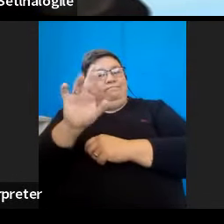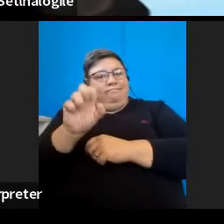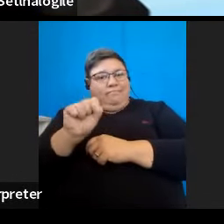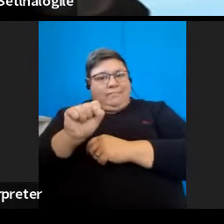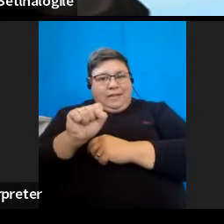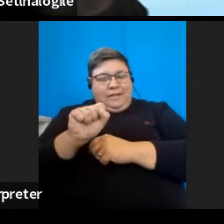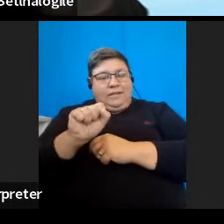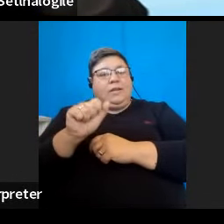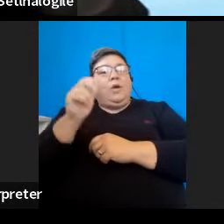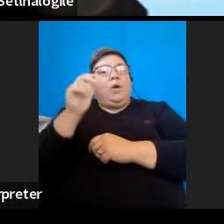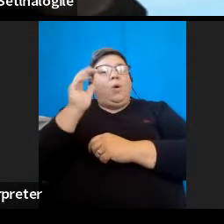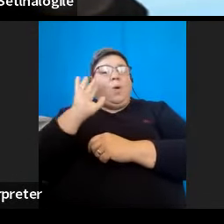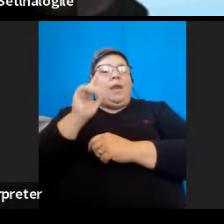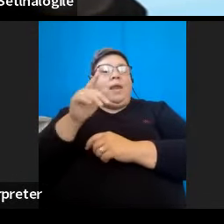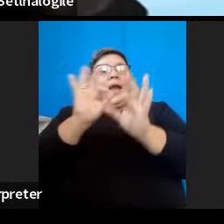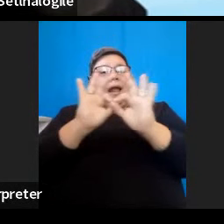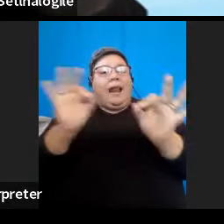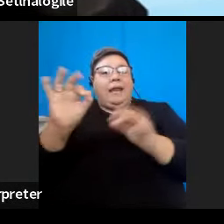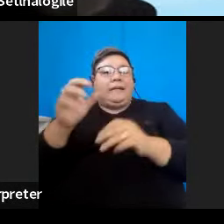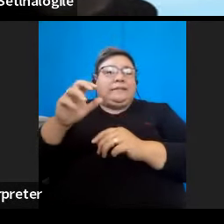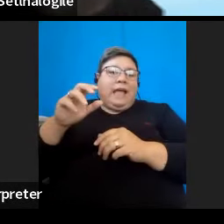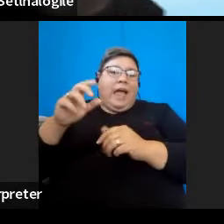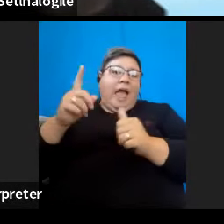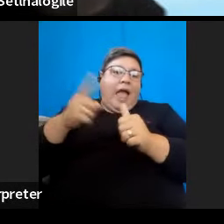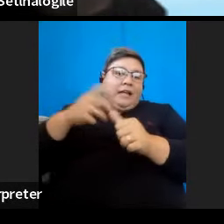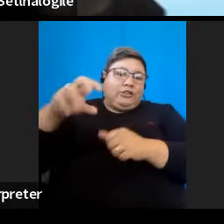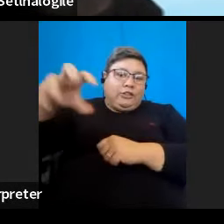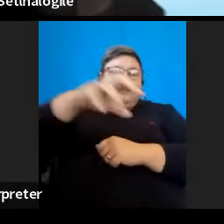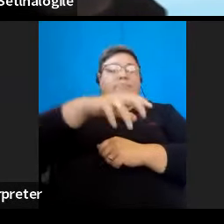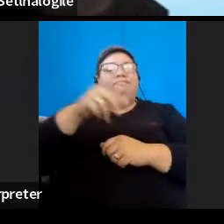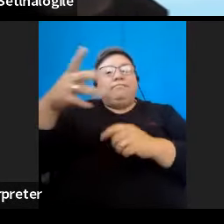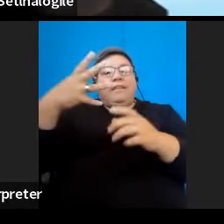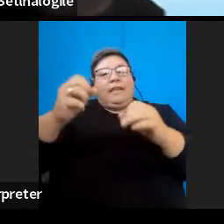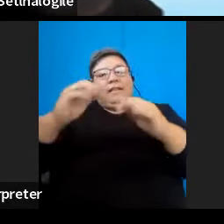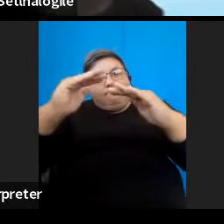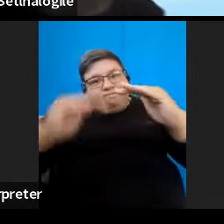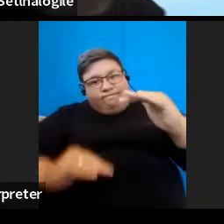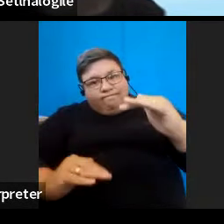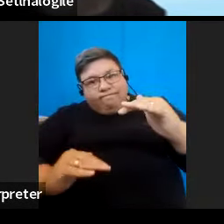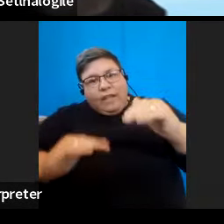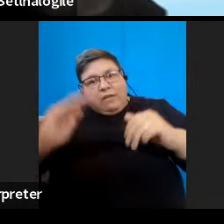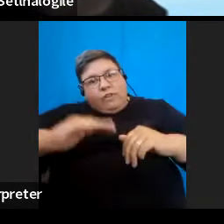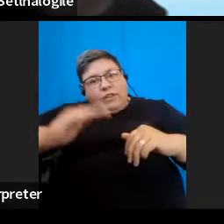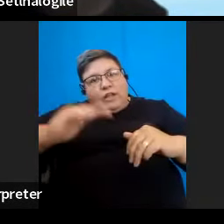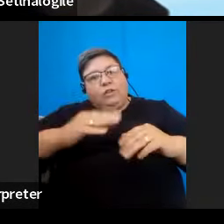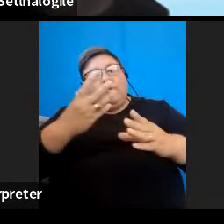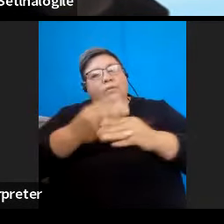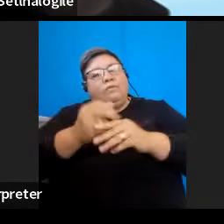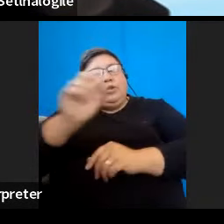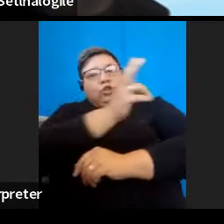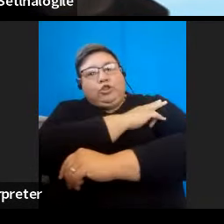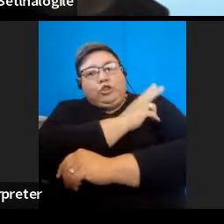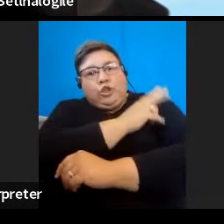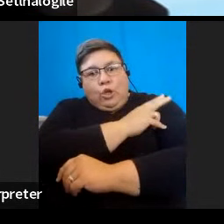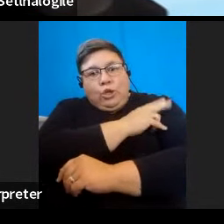were applying, they used to get a reduction on the security that they should lodge.